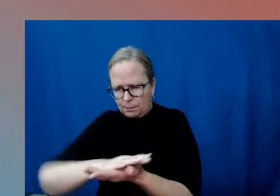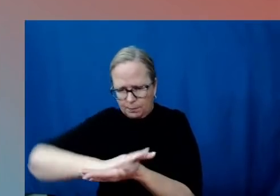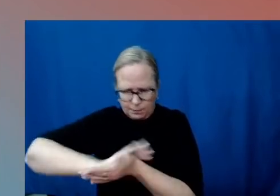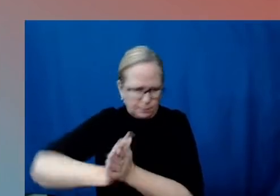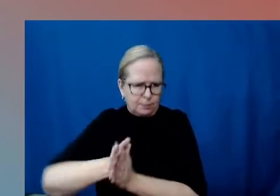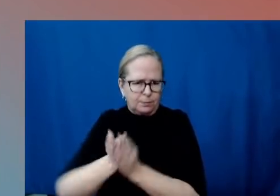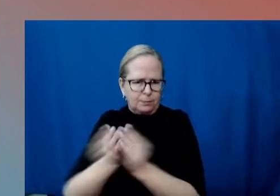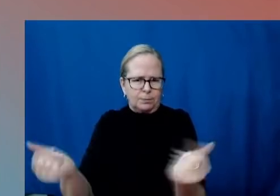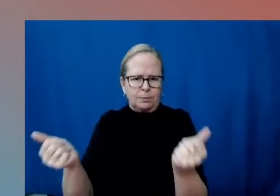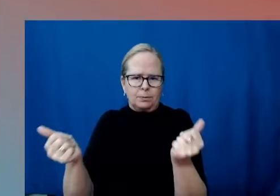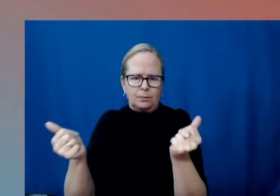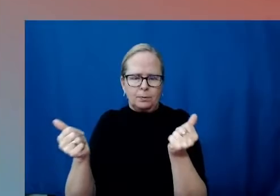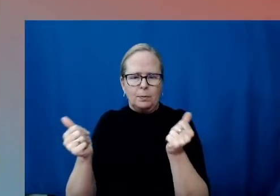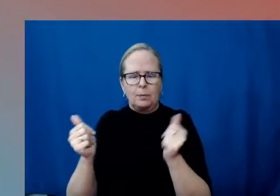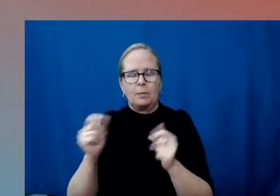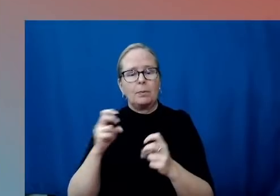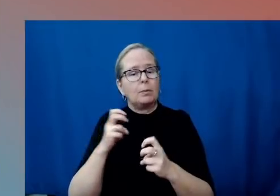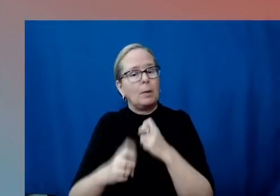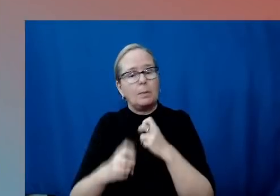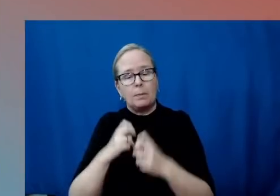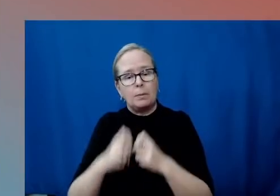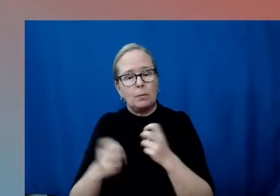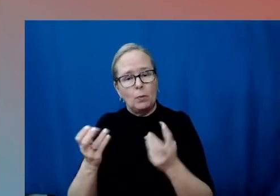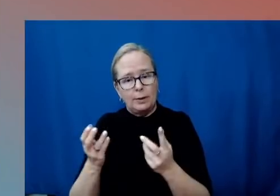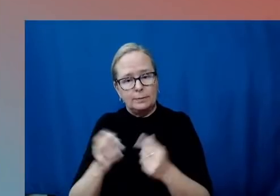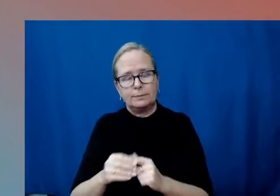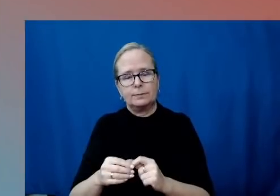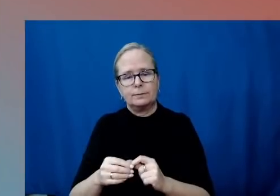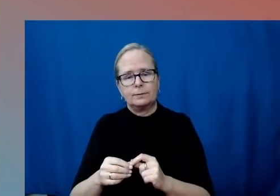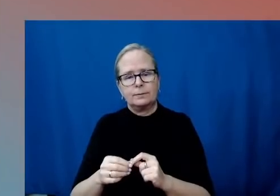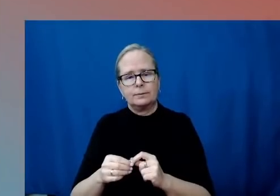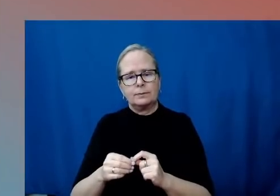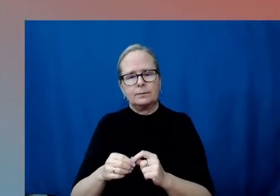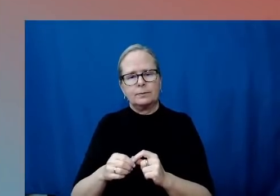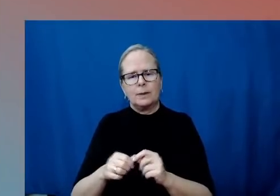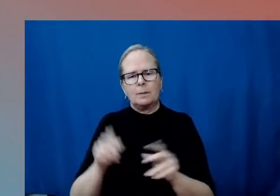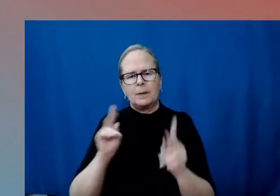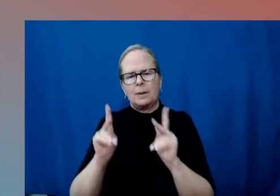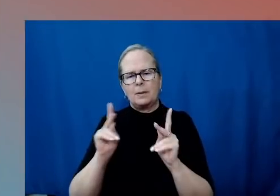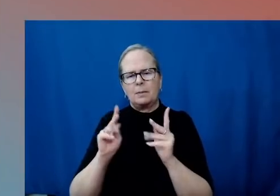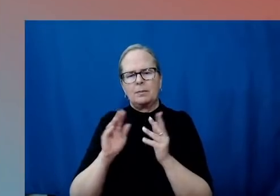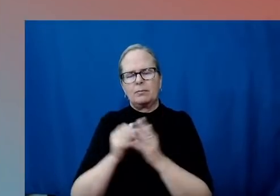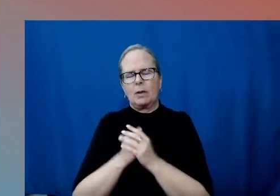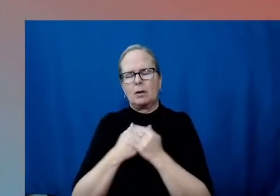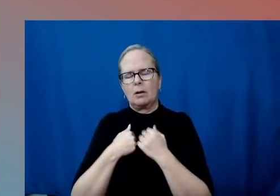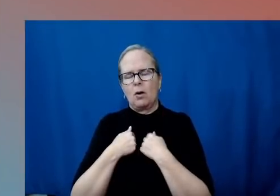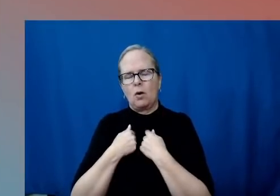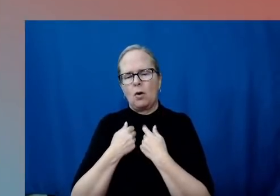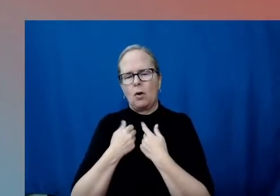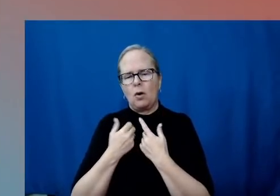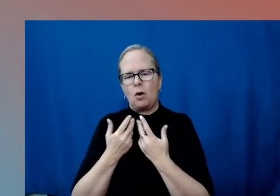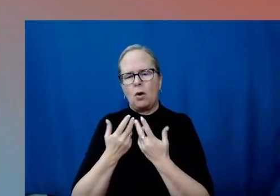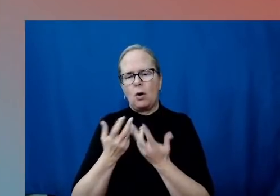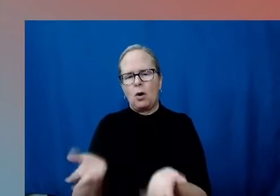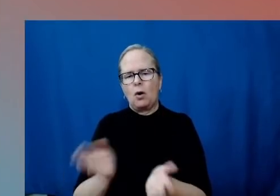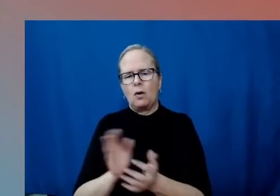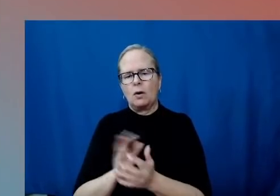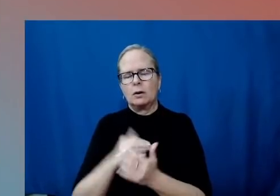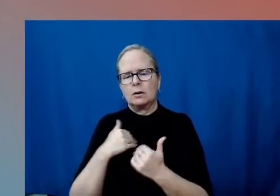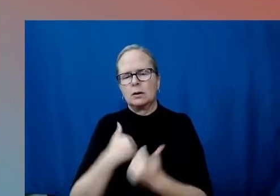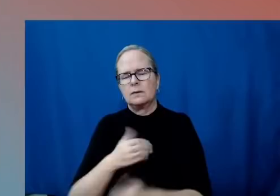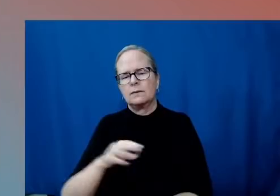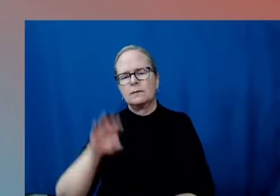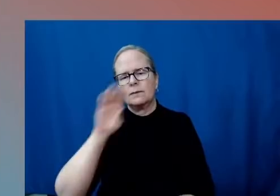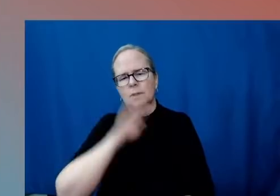problem is that when you get such a level of fatigue and frustration, there's